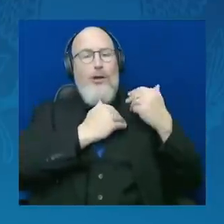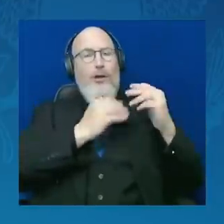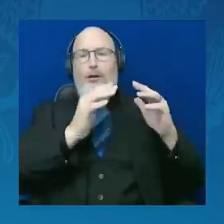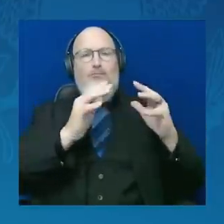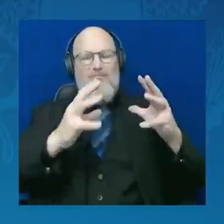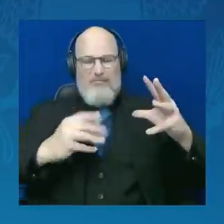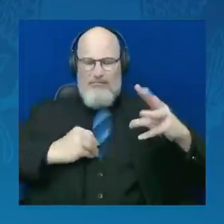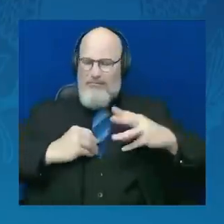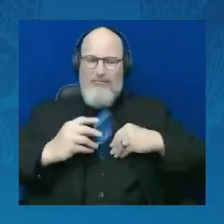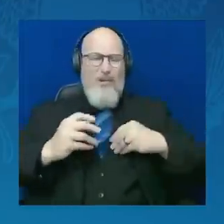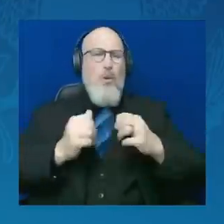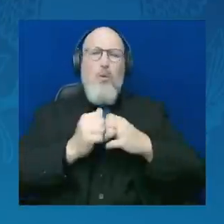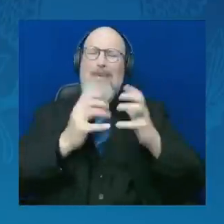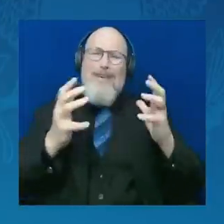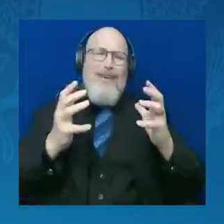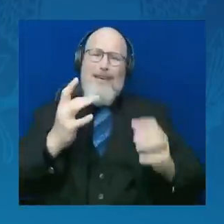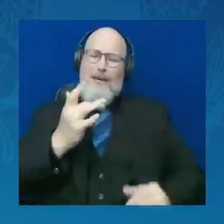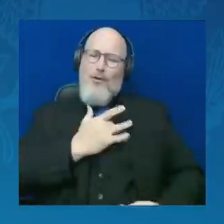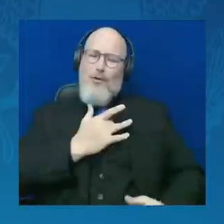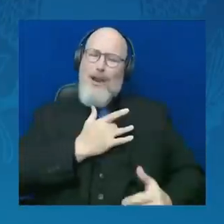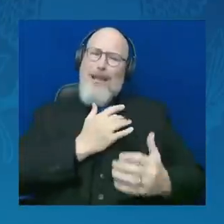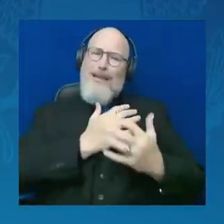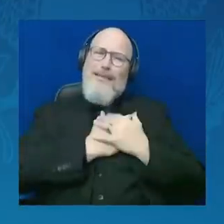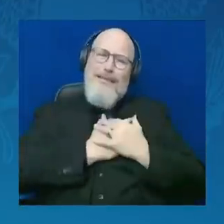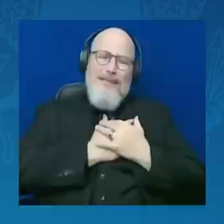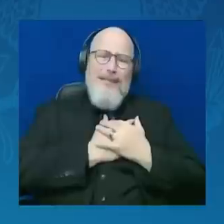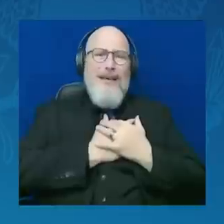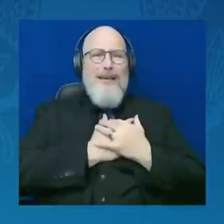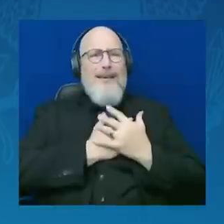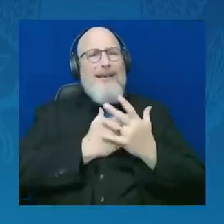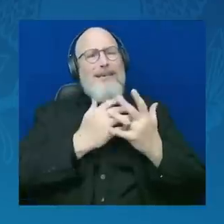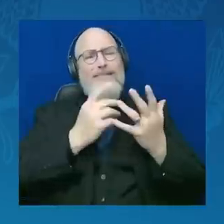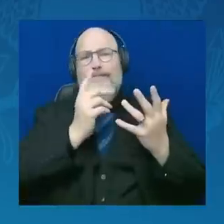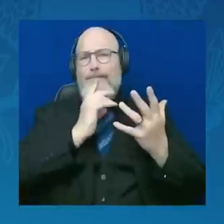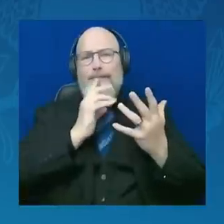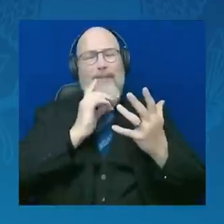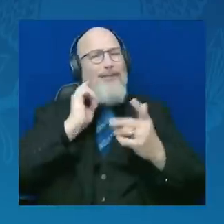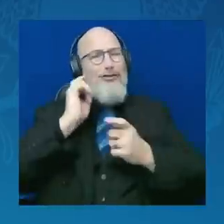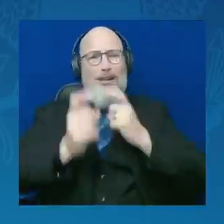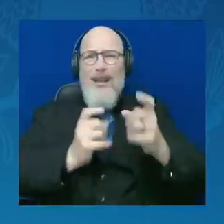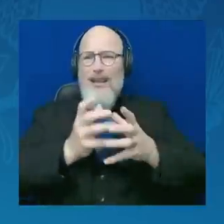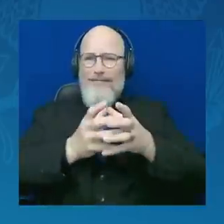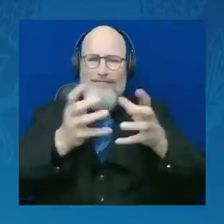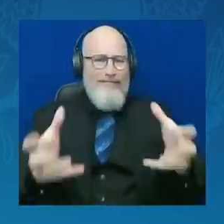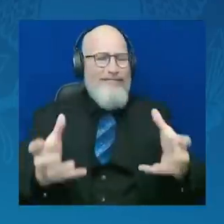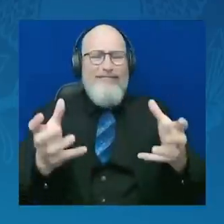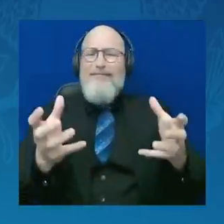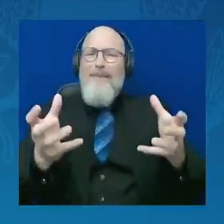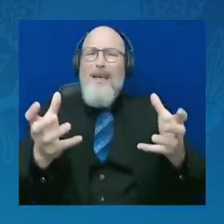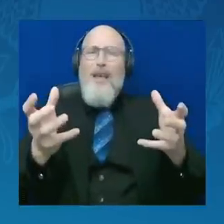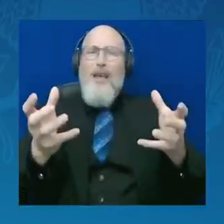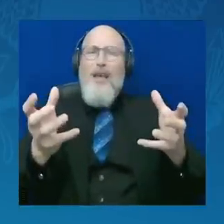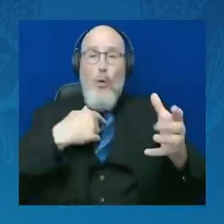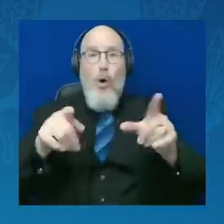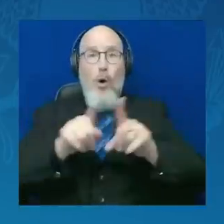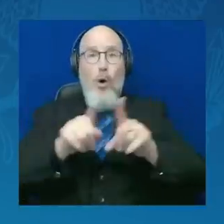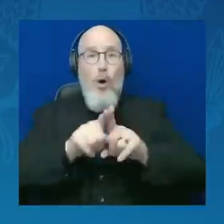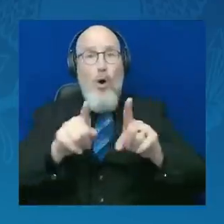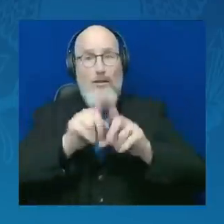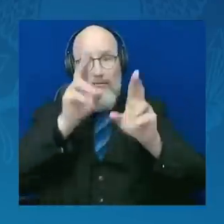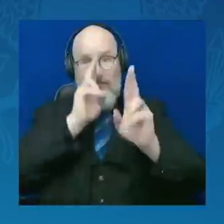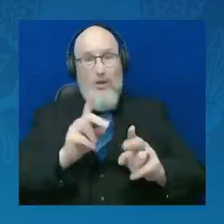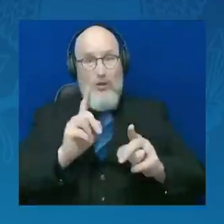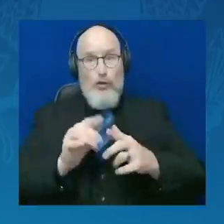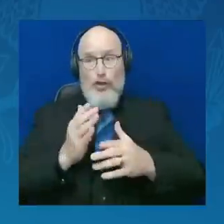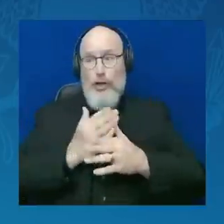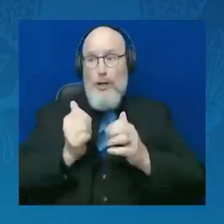and such generosity. We also are pleased to have shared with the President what